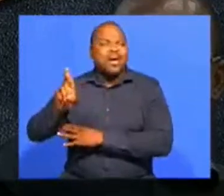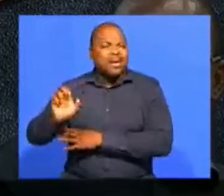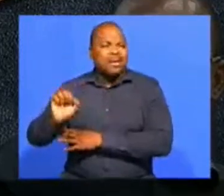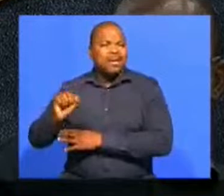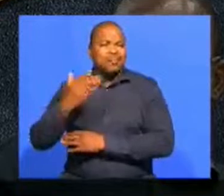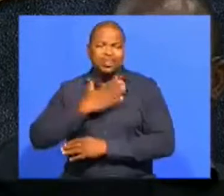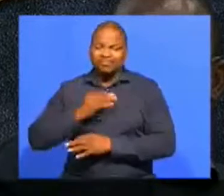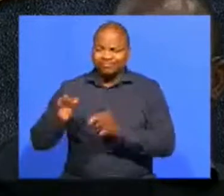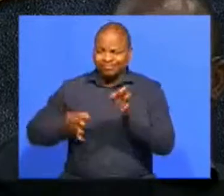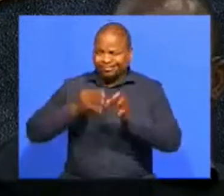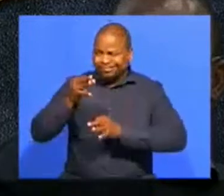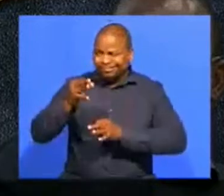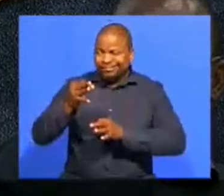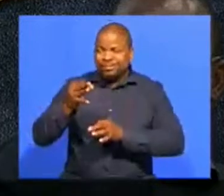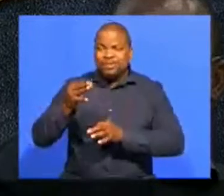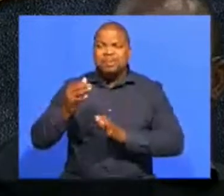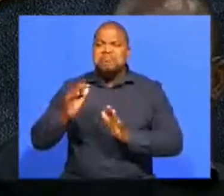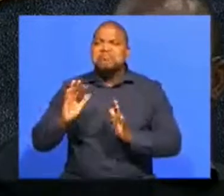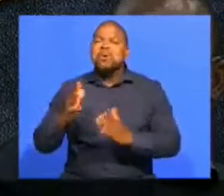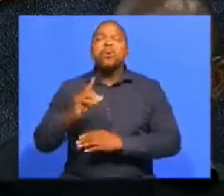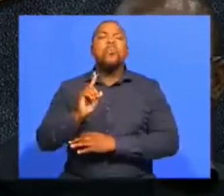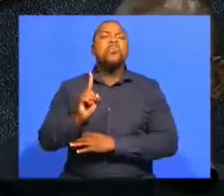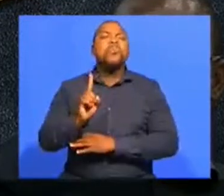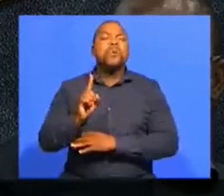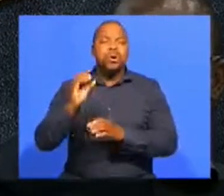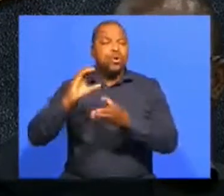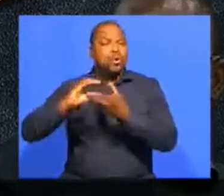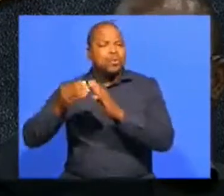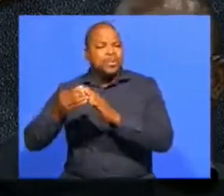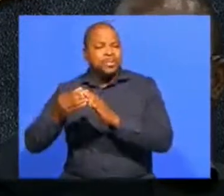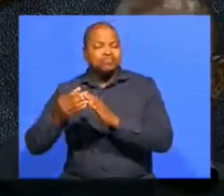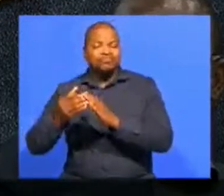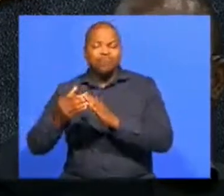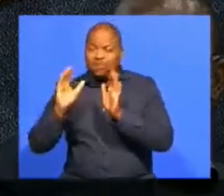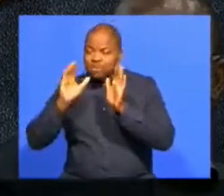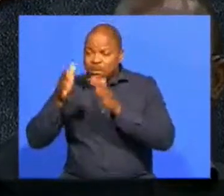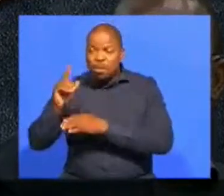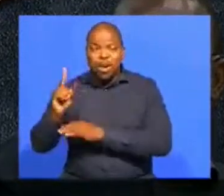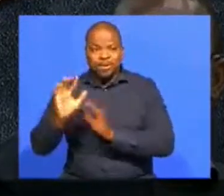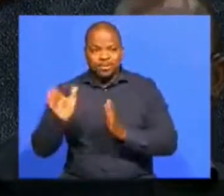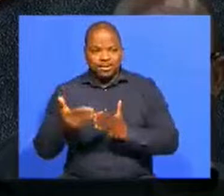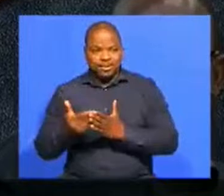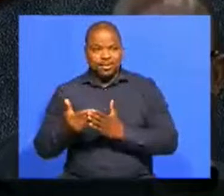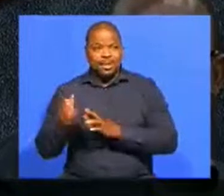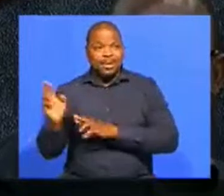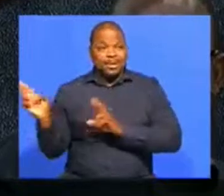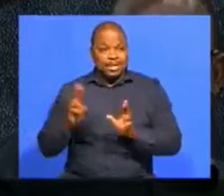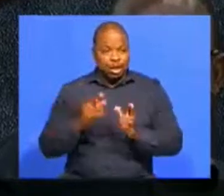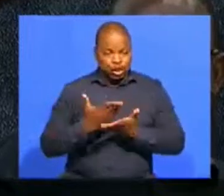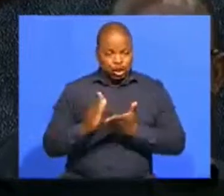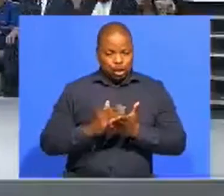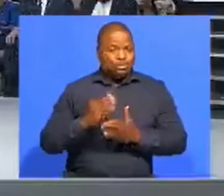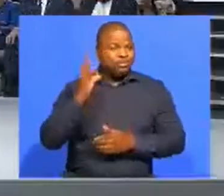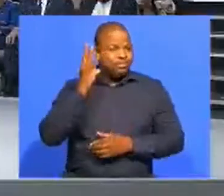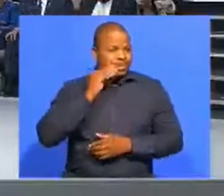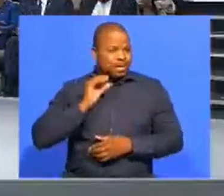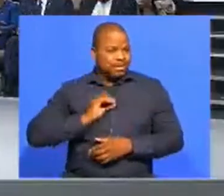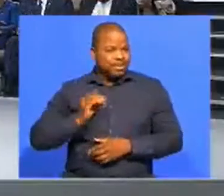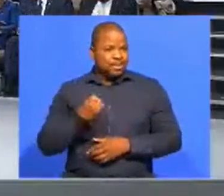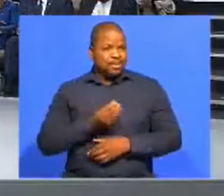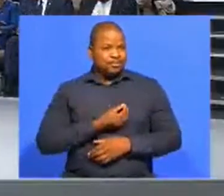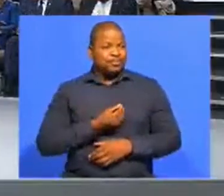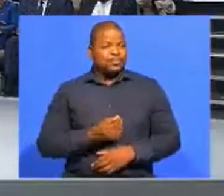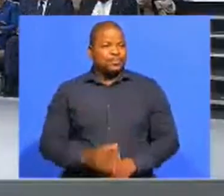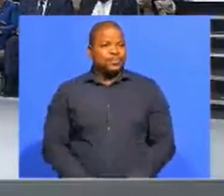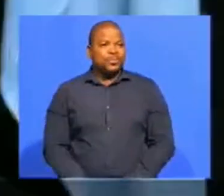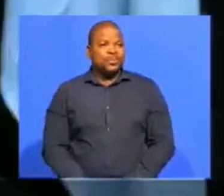please elaborate as to where the collaboration is going to focus? We are prepared to share our experiences in this